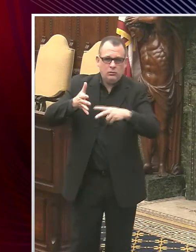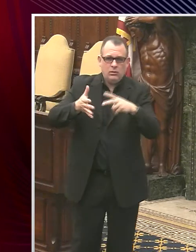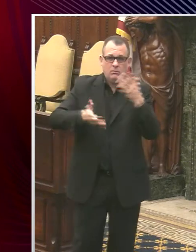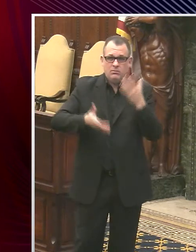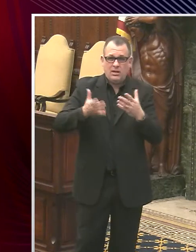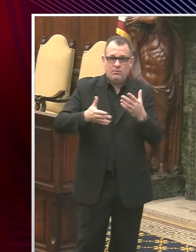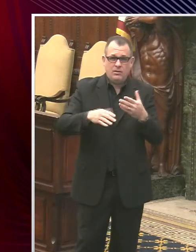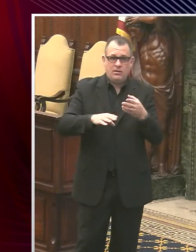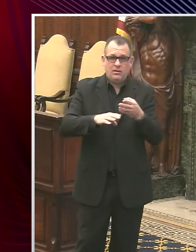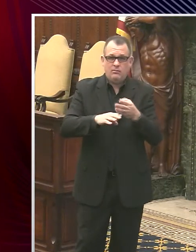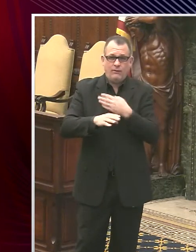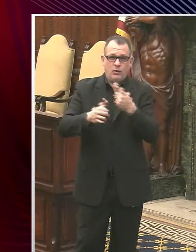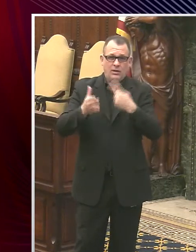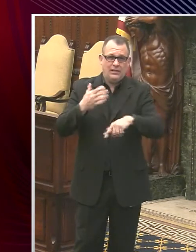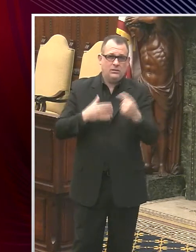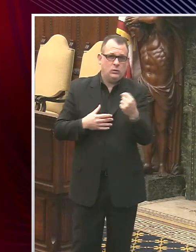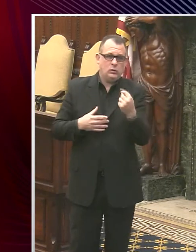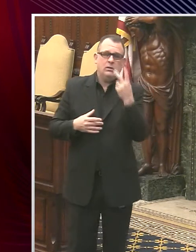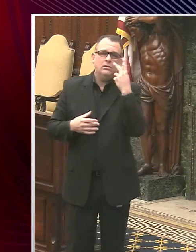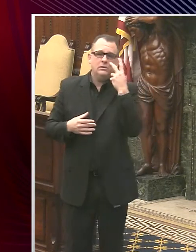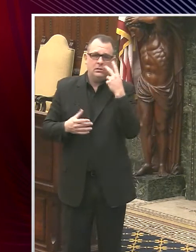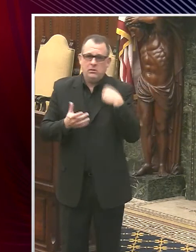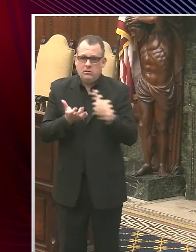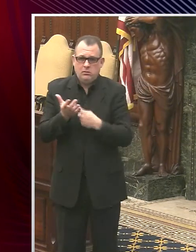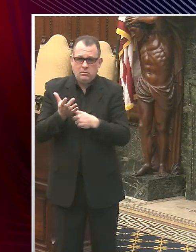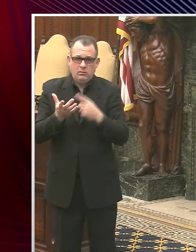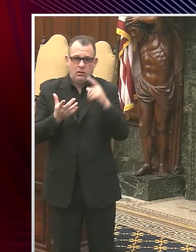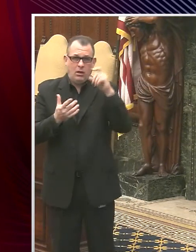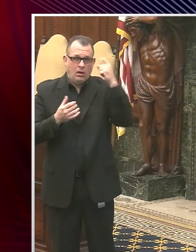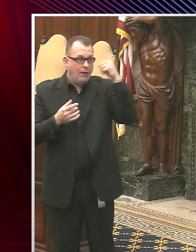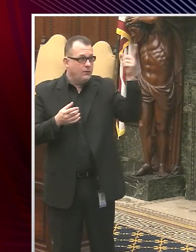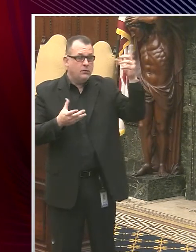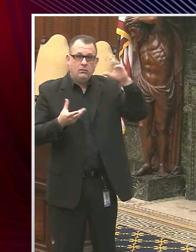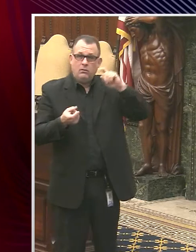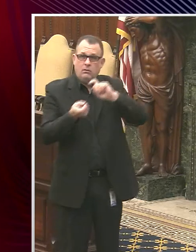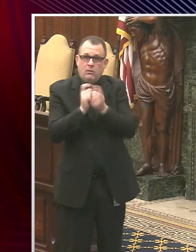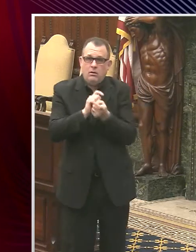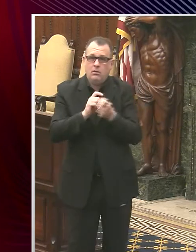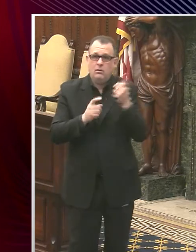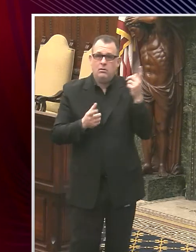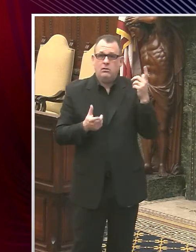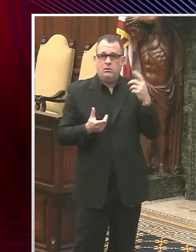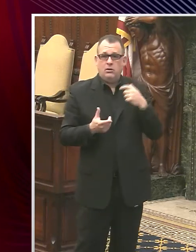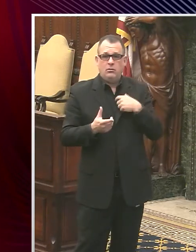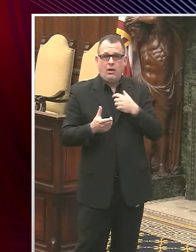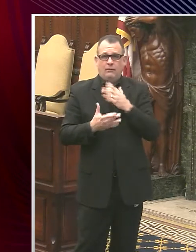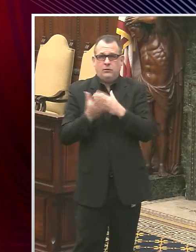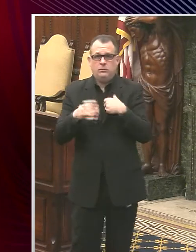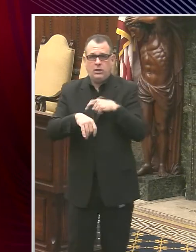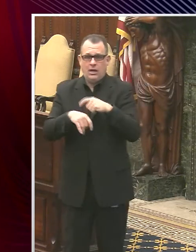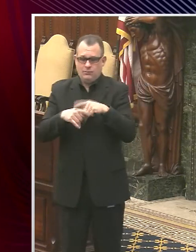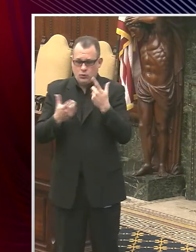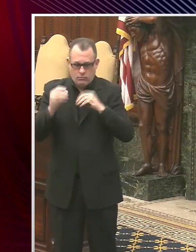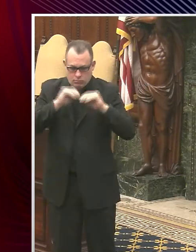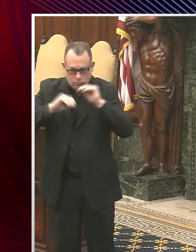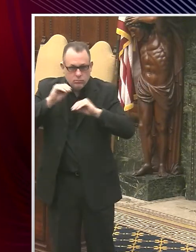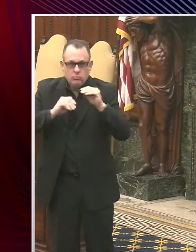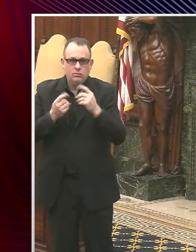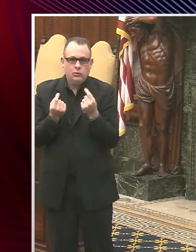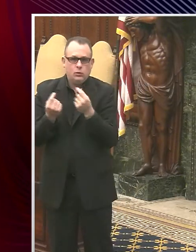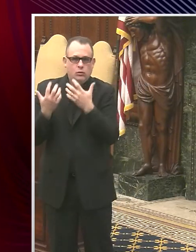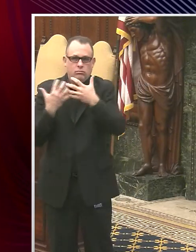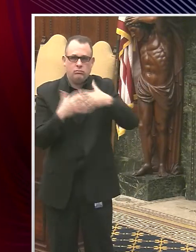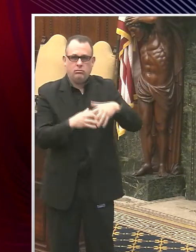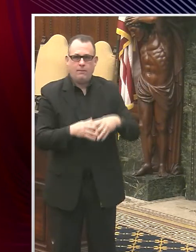week. The governor's changes go into effect April 4th. So we have a little bit of time for us to think about this. And one